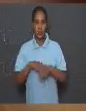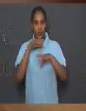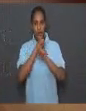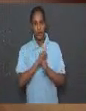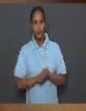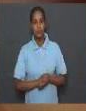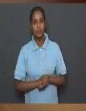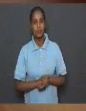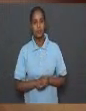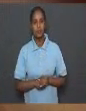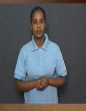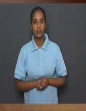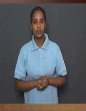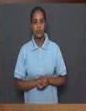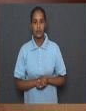Time's up.